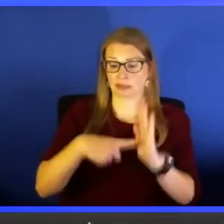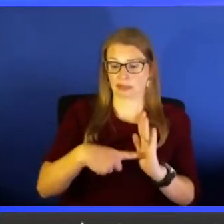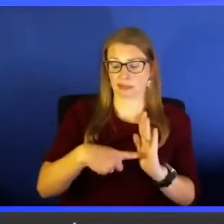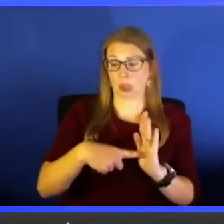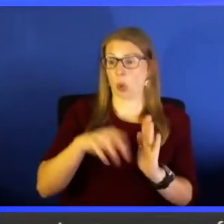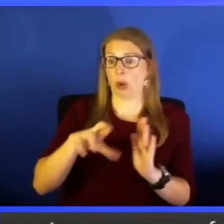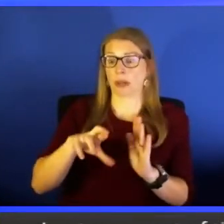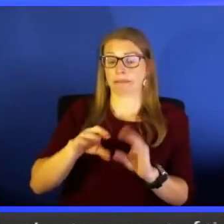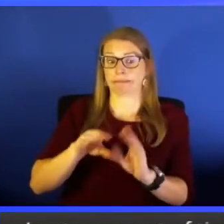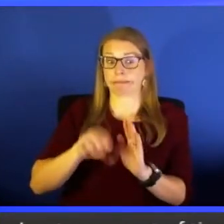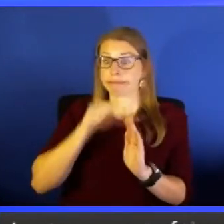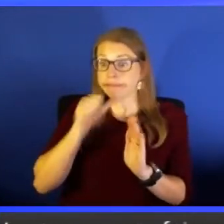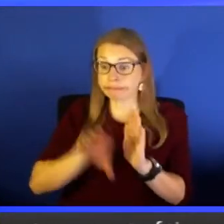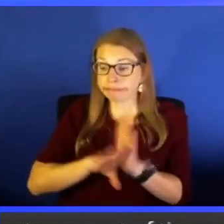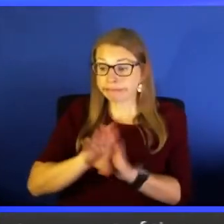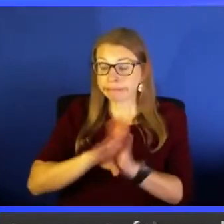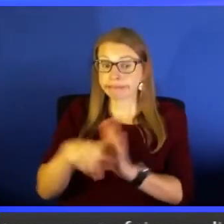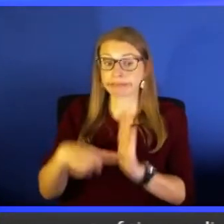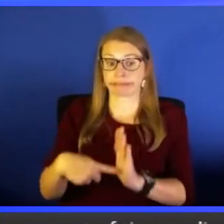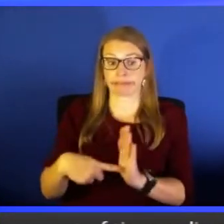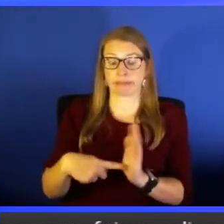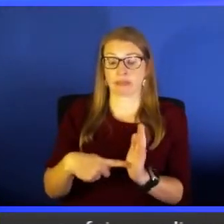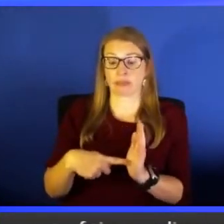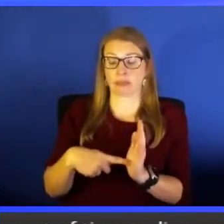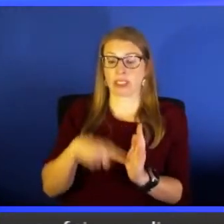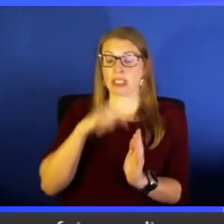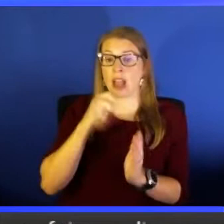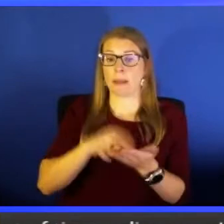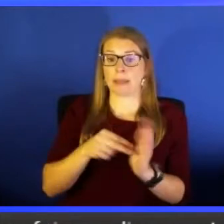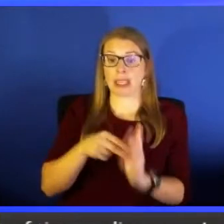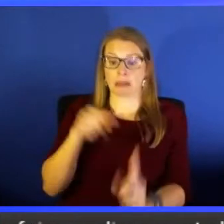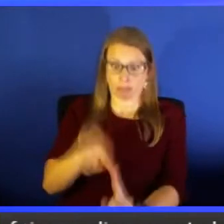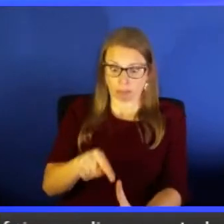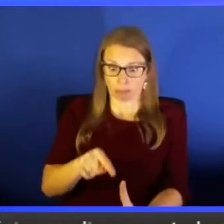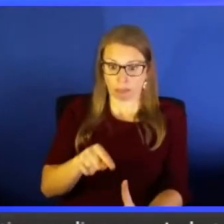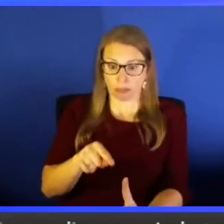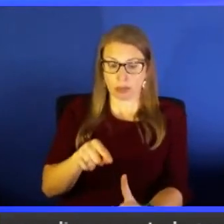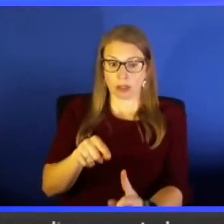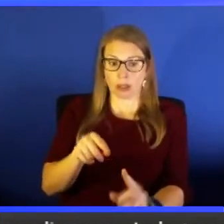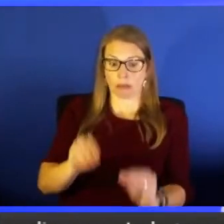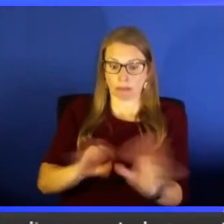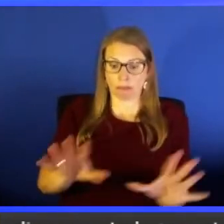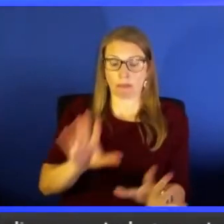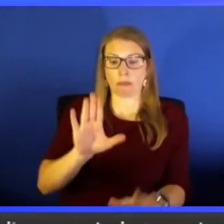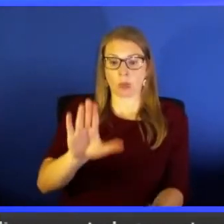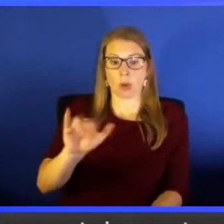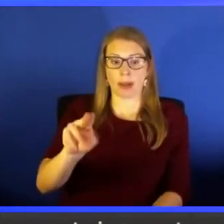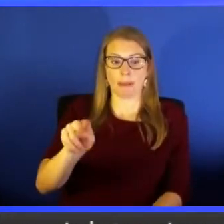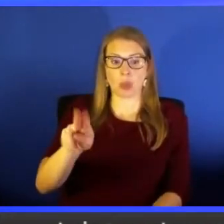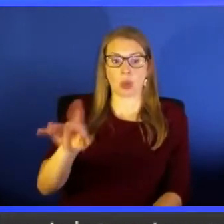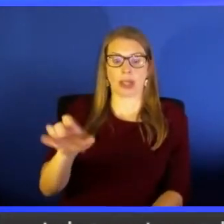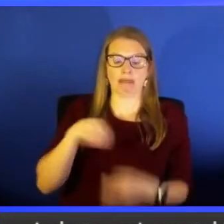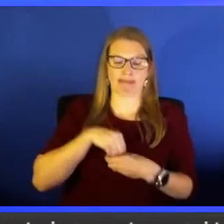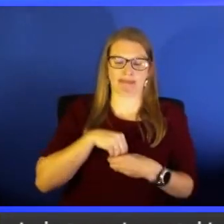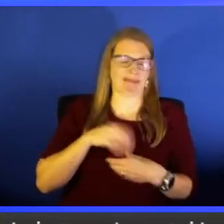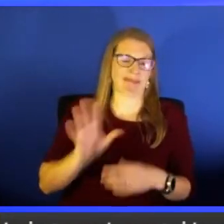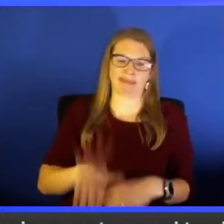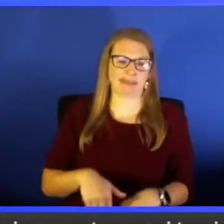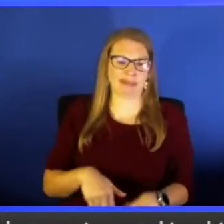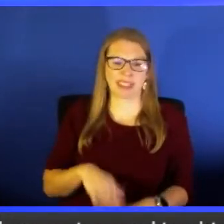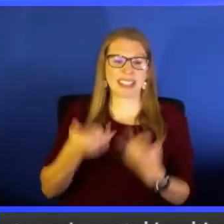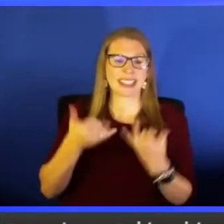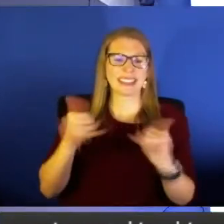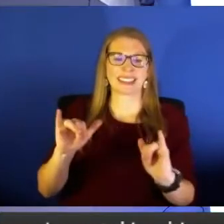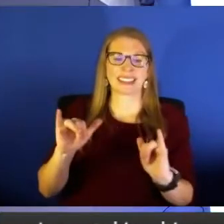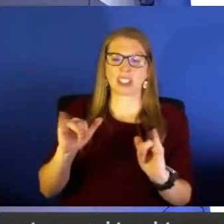effect or does not tell you about your immunity. You are still getting an immune response. You will still be protected from the